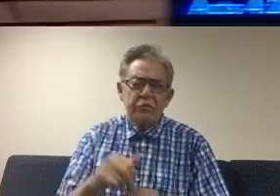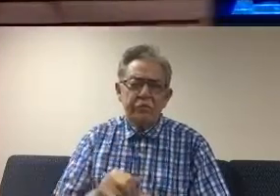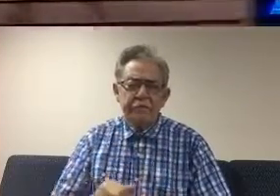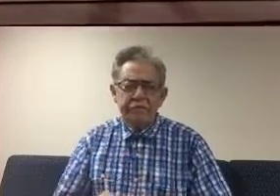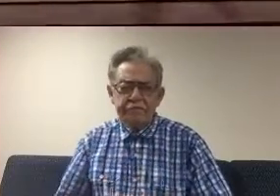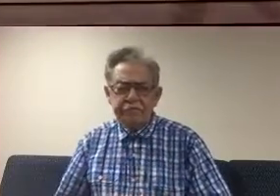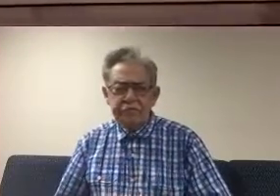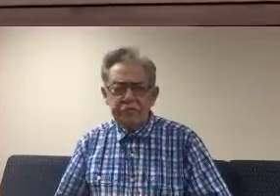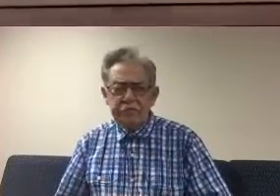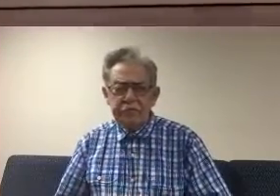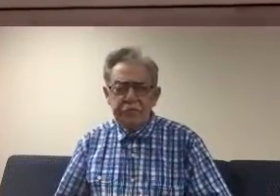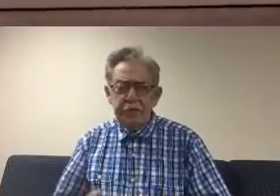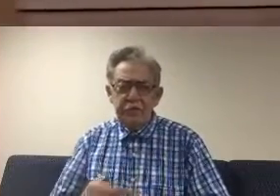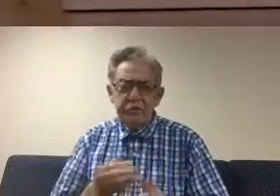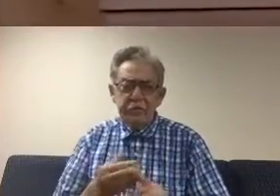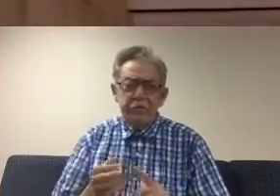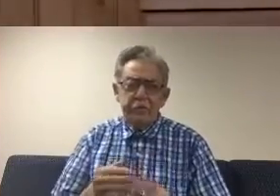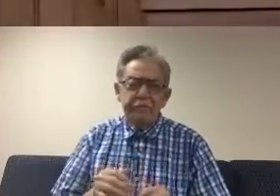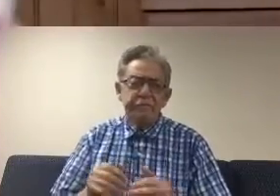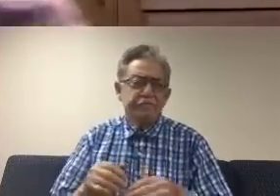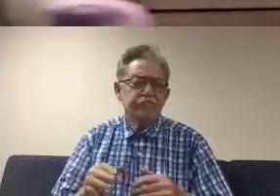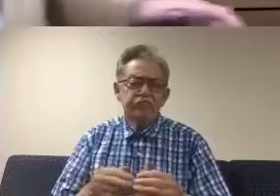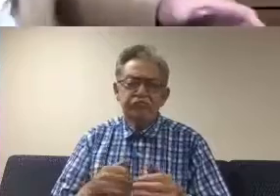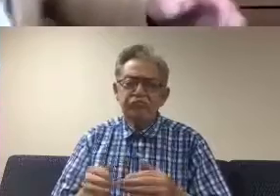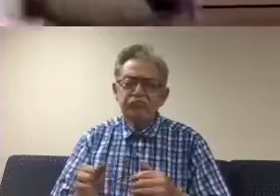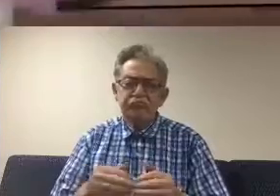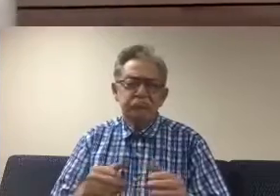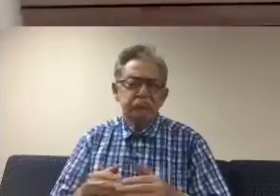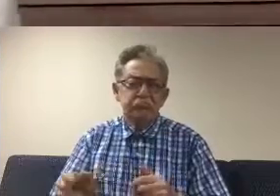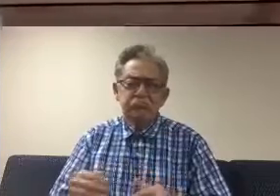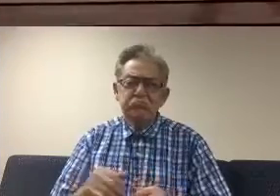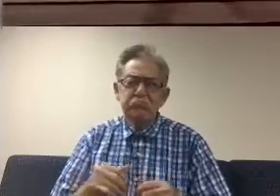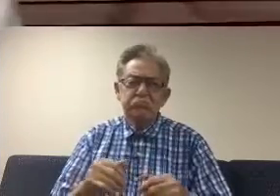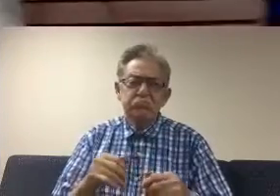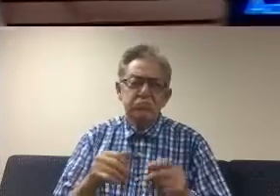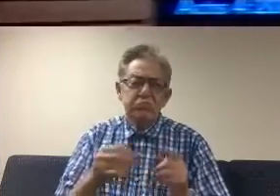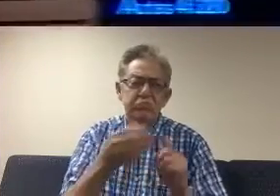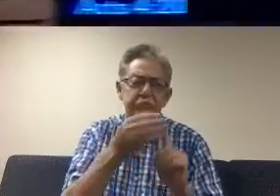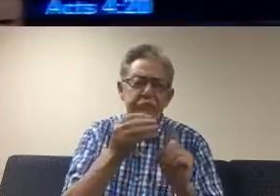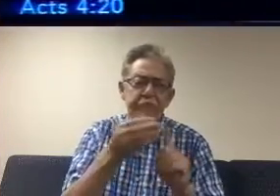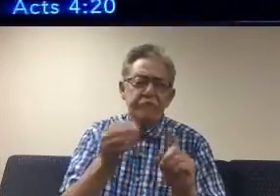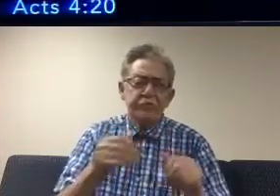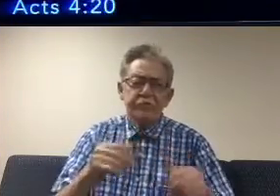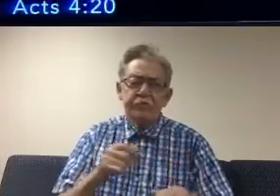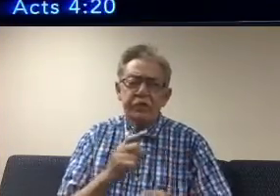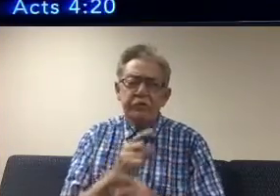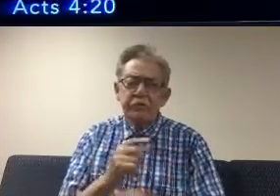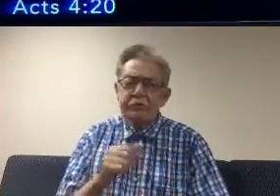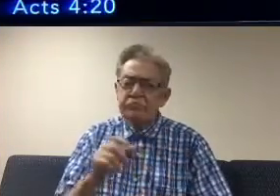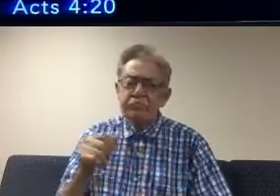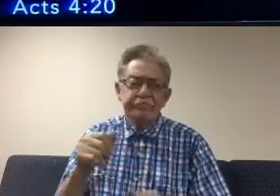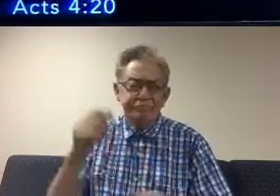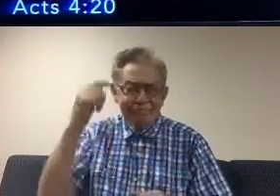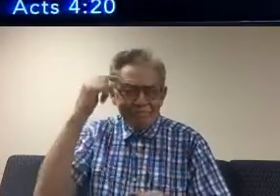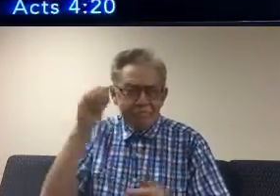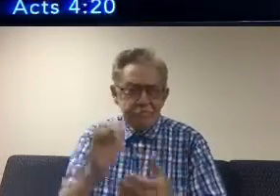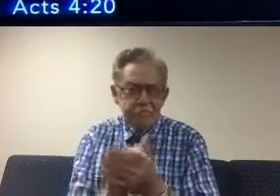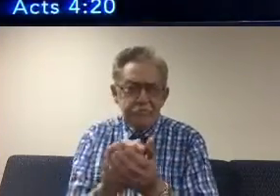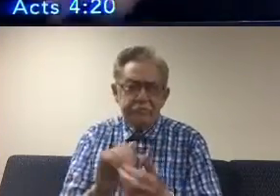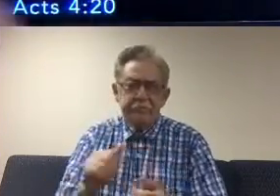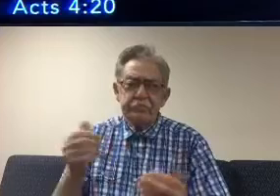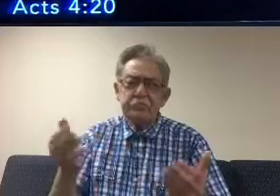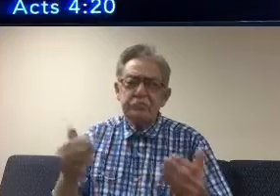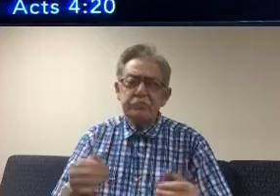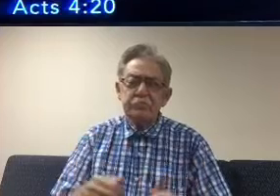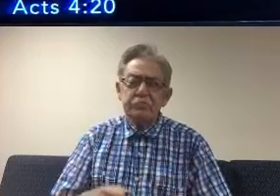And because of that, no matter whether it's popular or not, you'll have to decide whether it's right or wrong, but we cannot but speak of